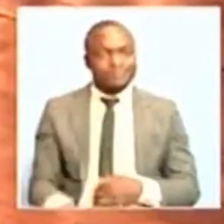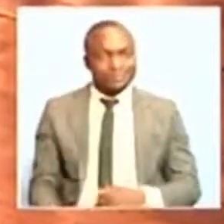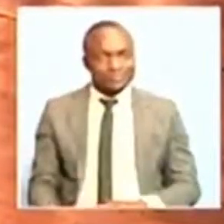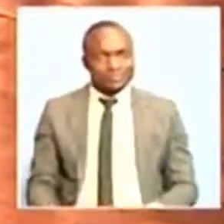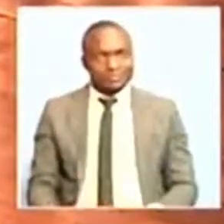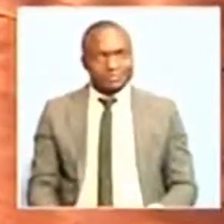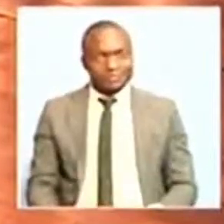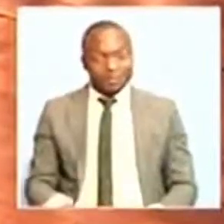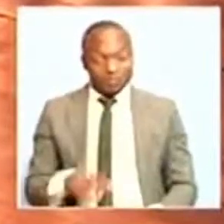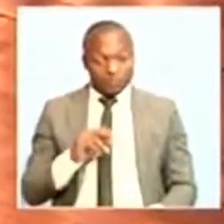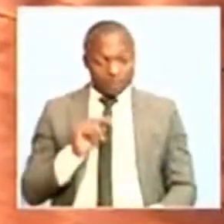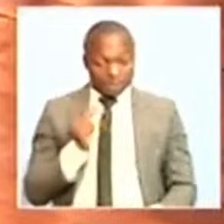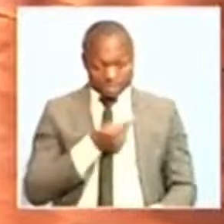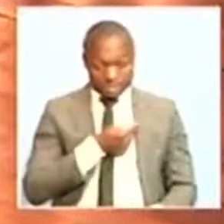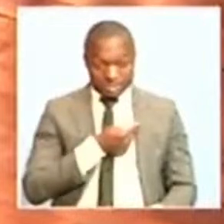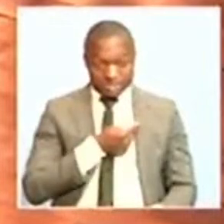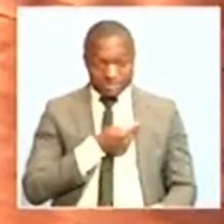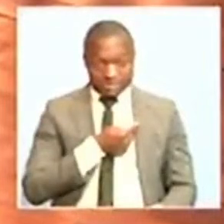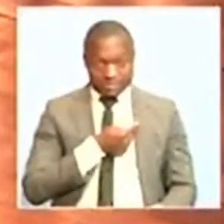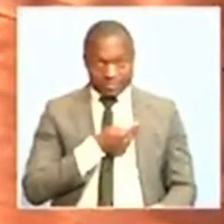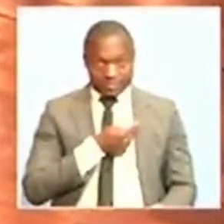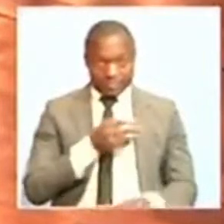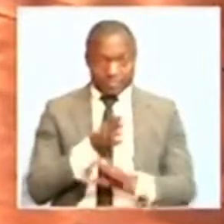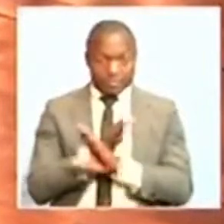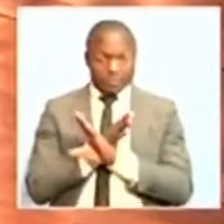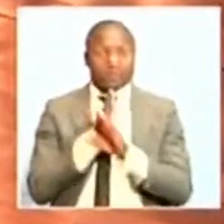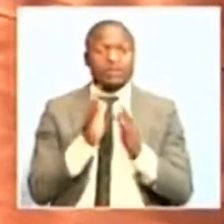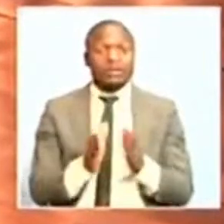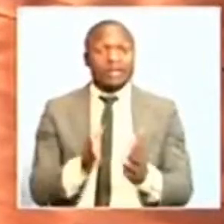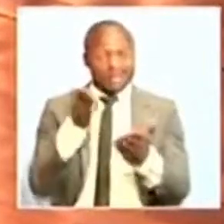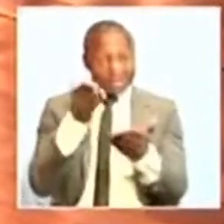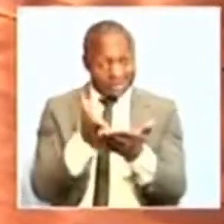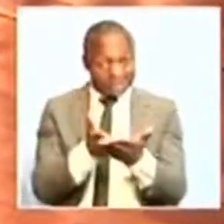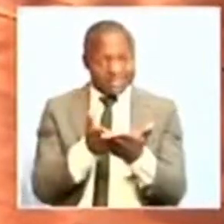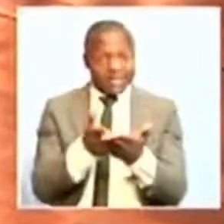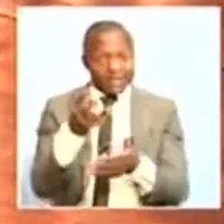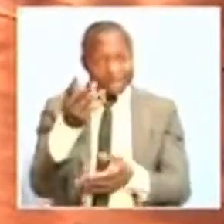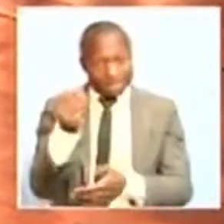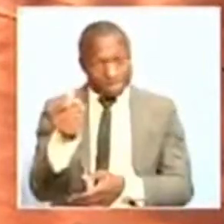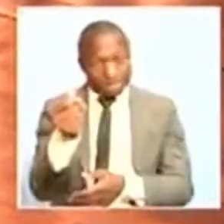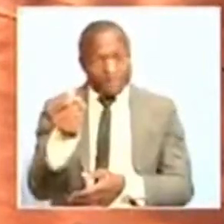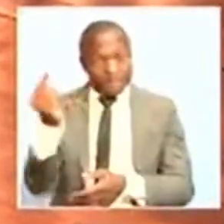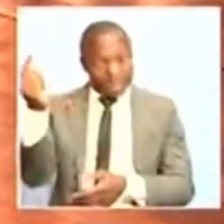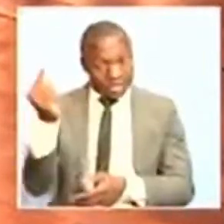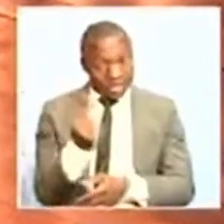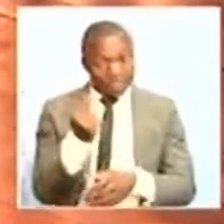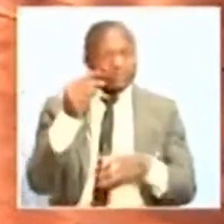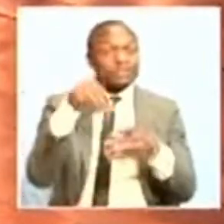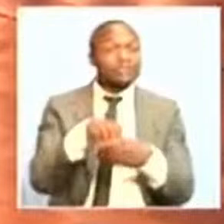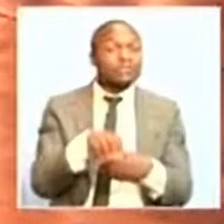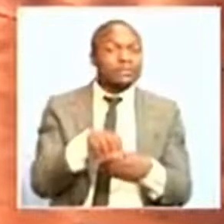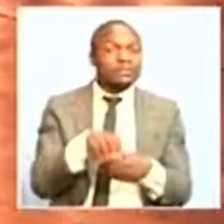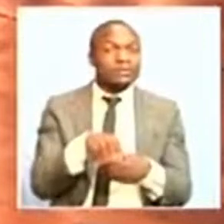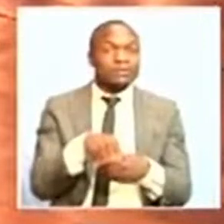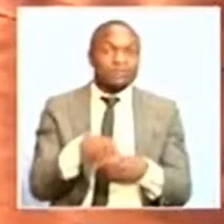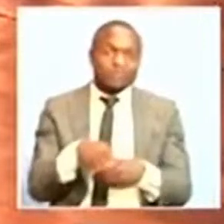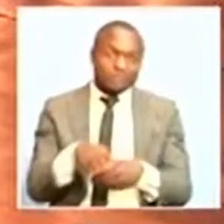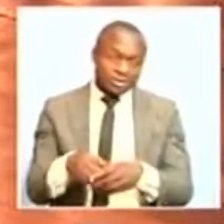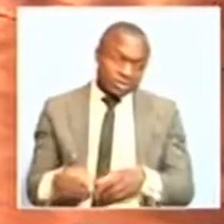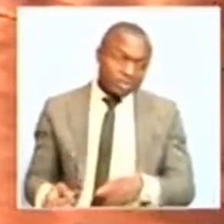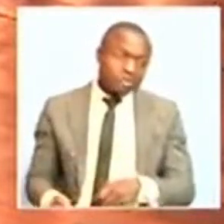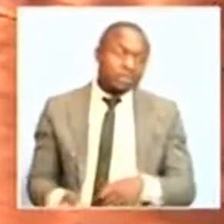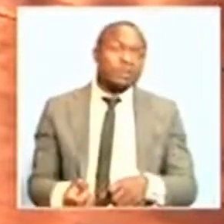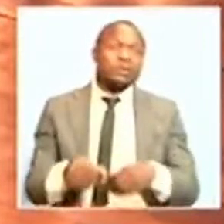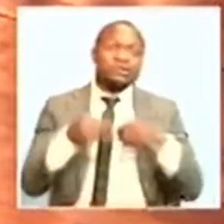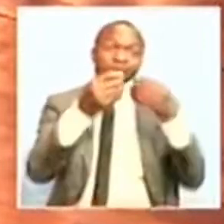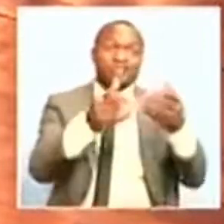sake of us as Zambia, this is like money which just comes in and it goes back. So